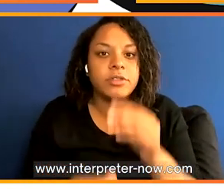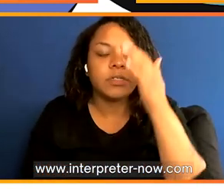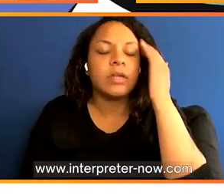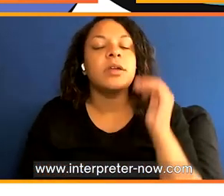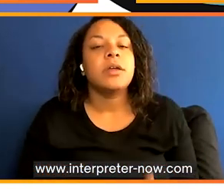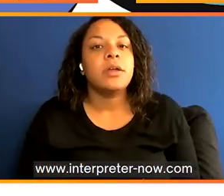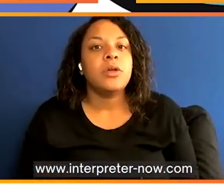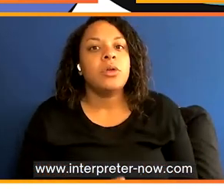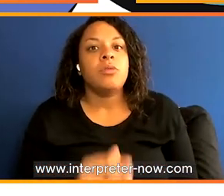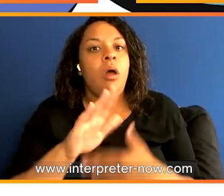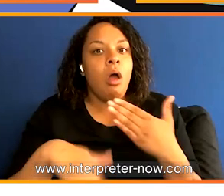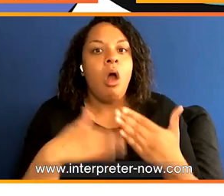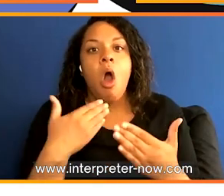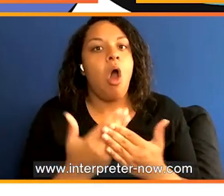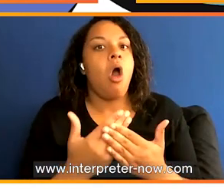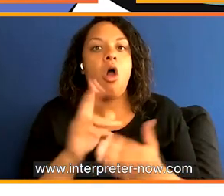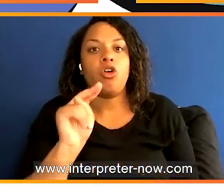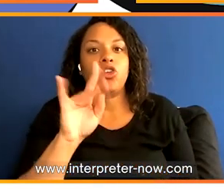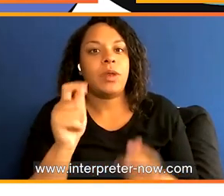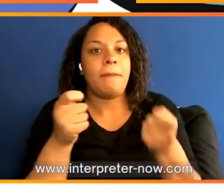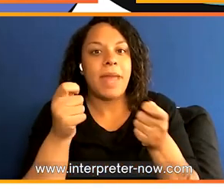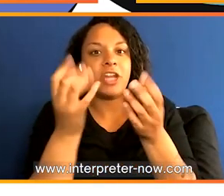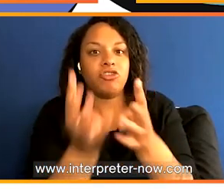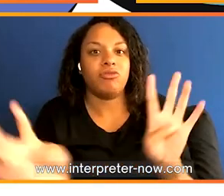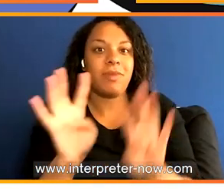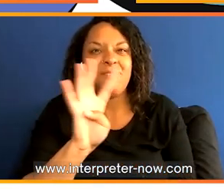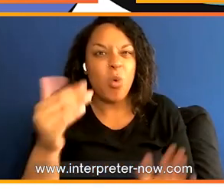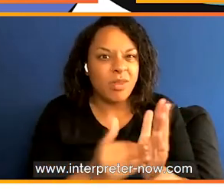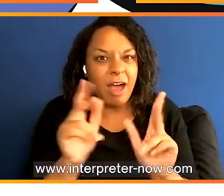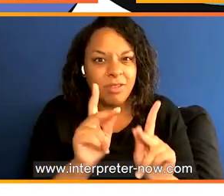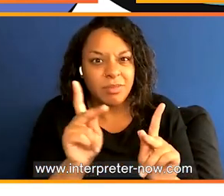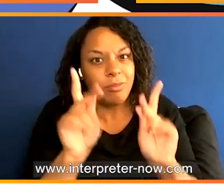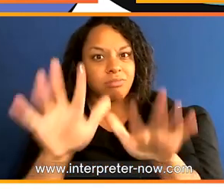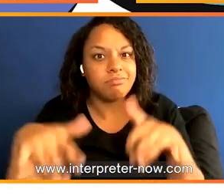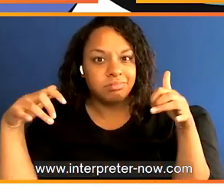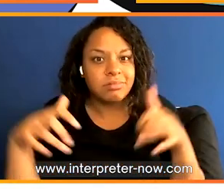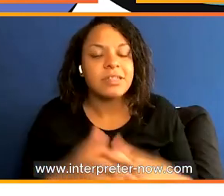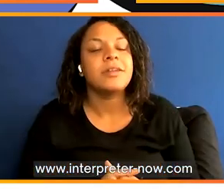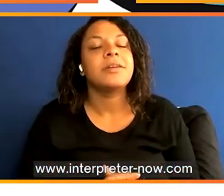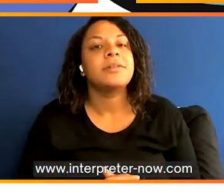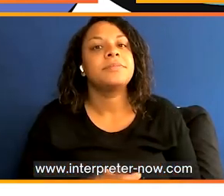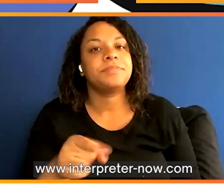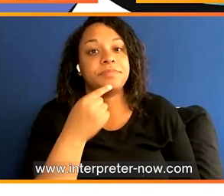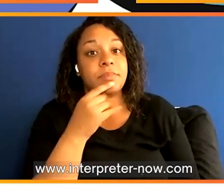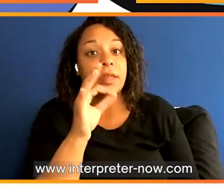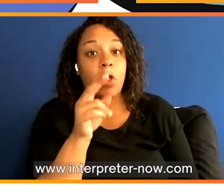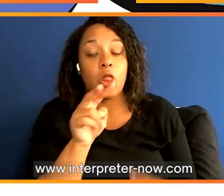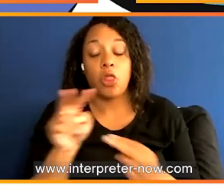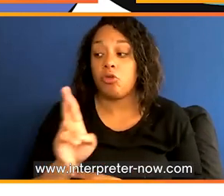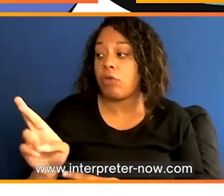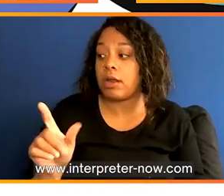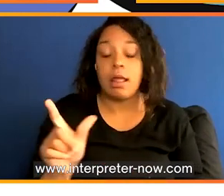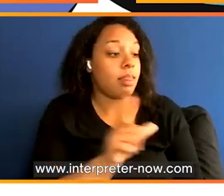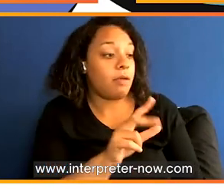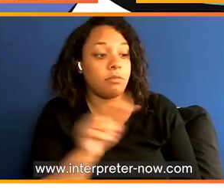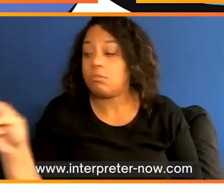saying, you know, when I first got there, we were at a conference and it was all of the unit managers, there were like 4,000